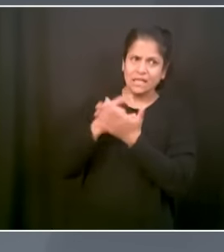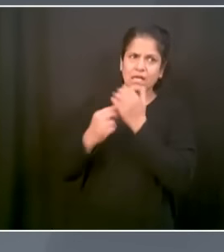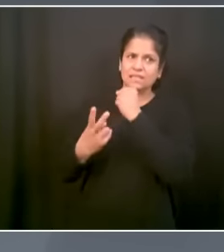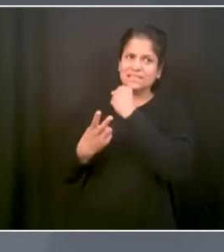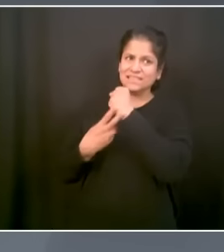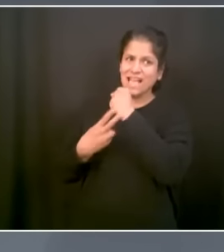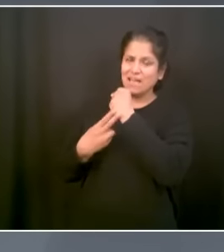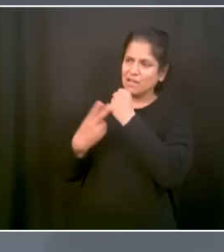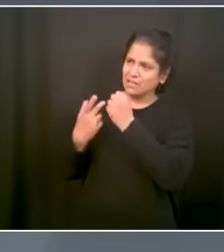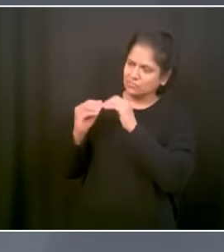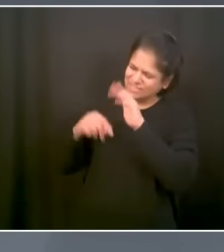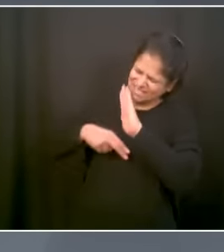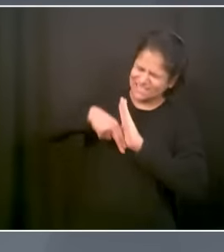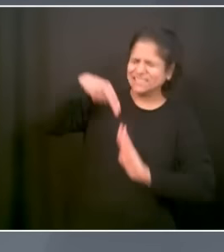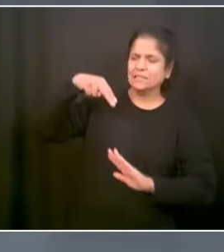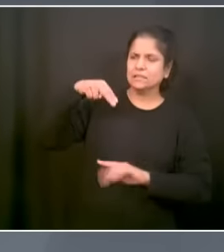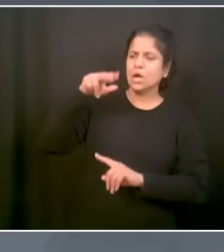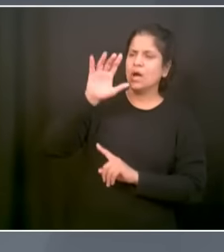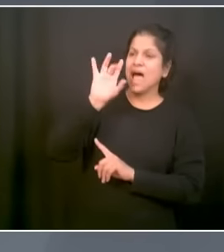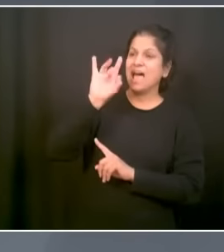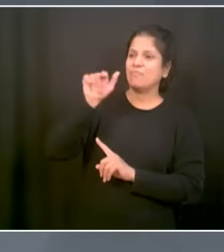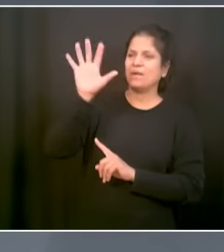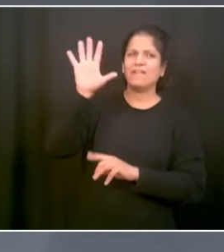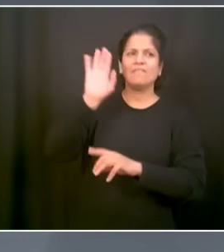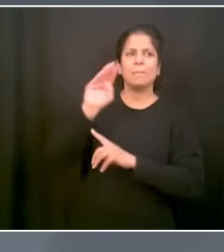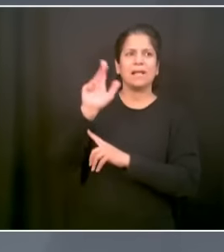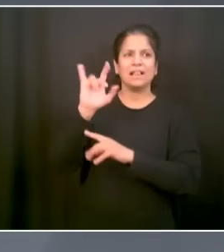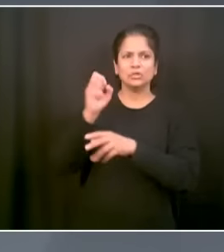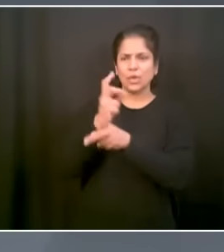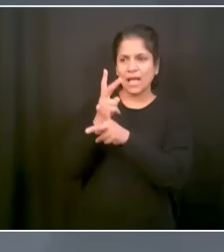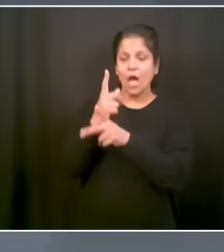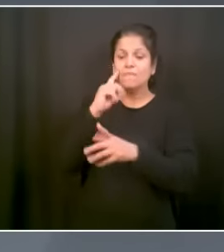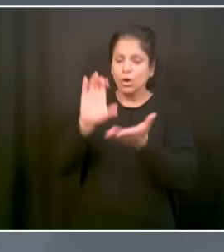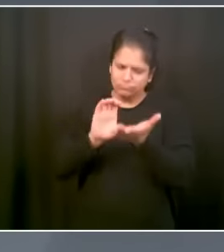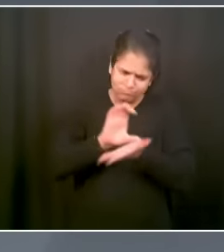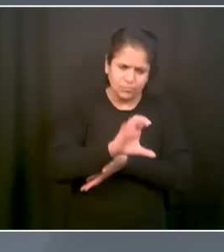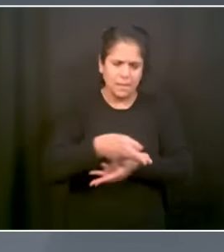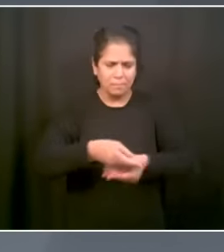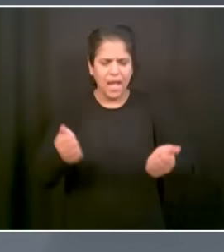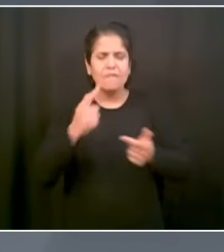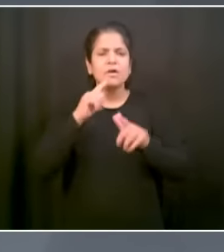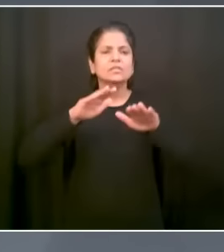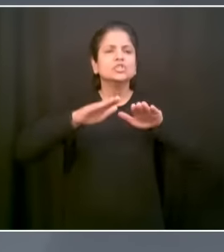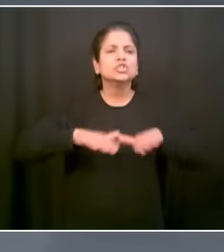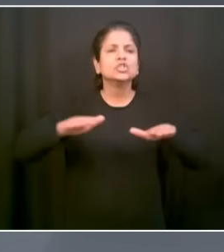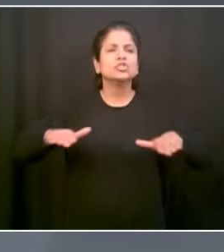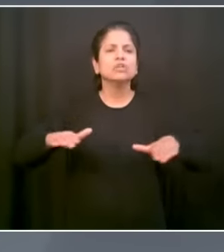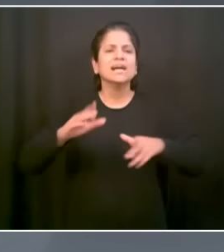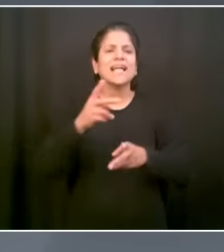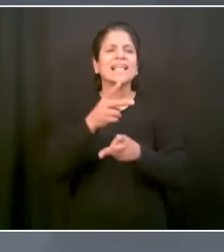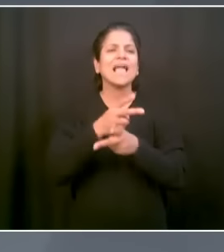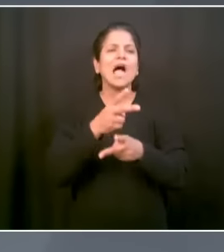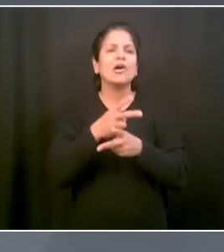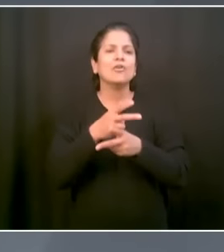can reckon with the mismanagement of the past, deal with the issues of the present, and then still deliver. Are you all right, sir?